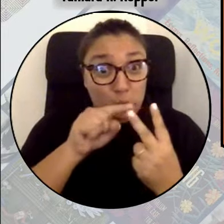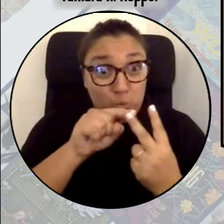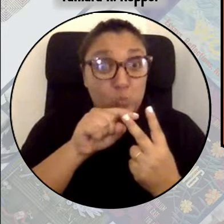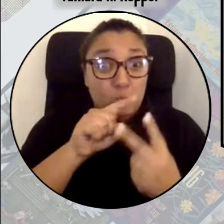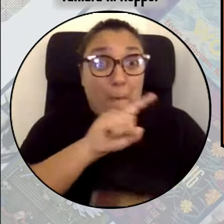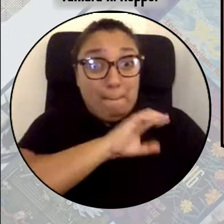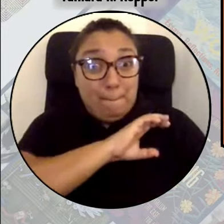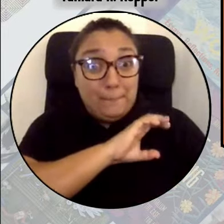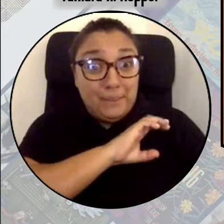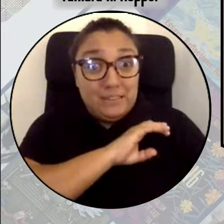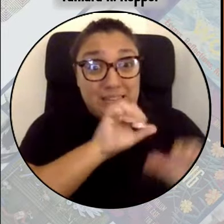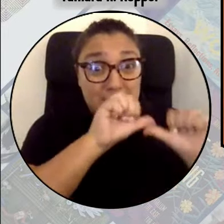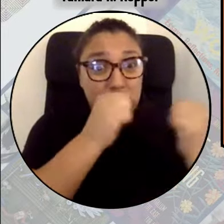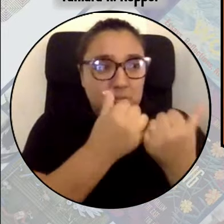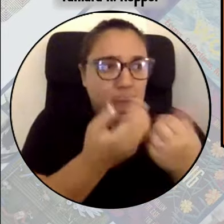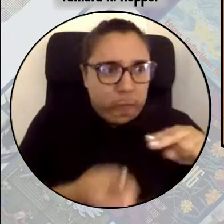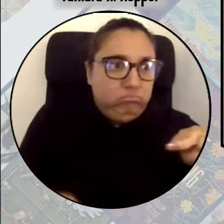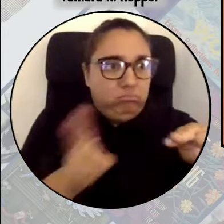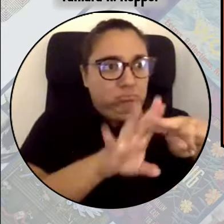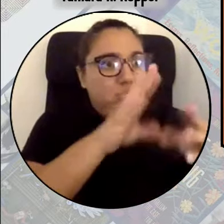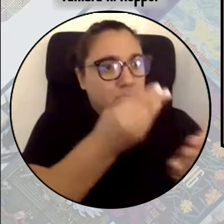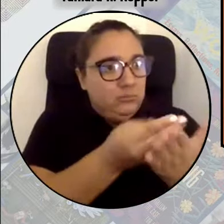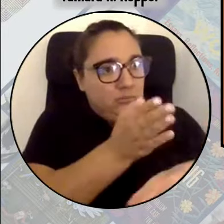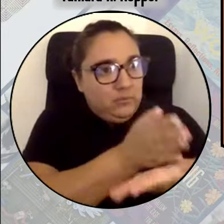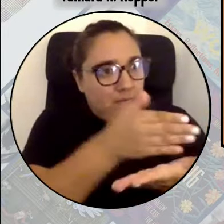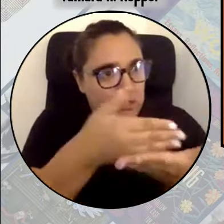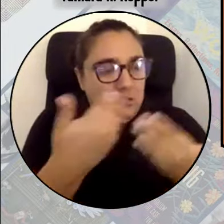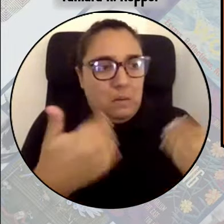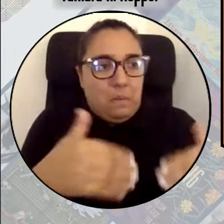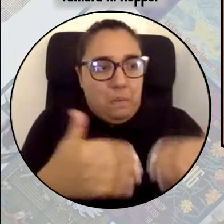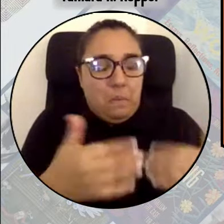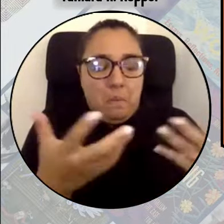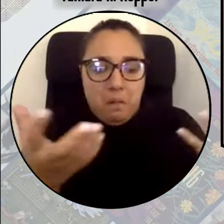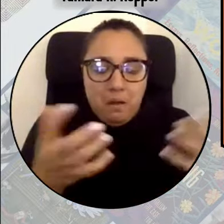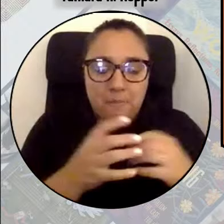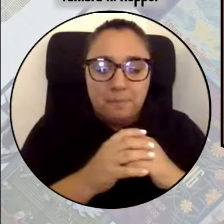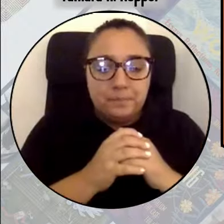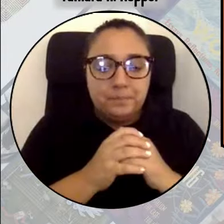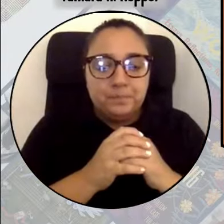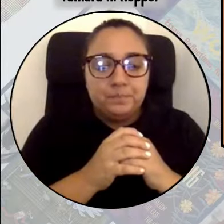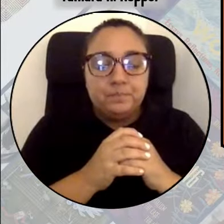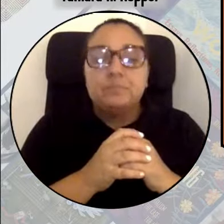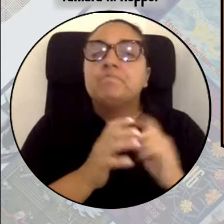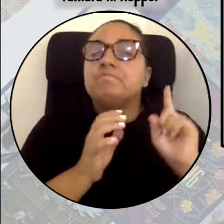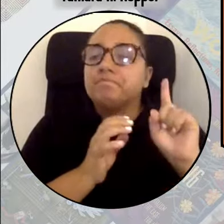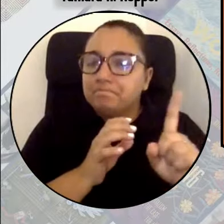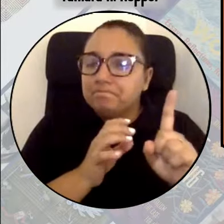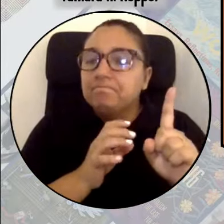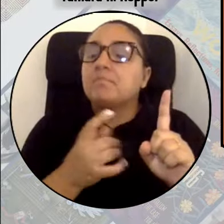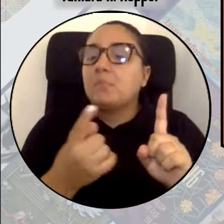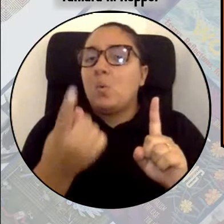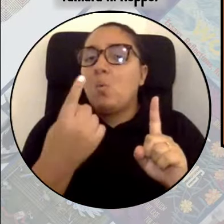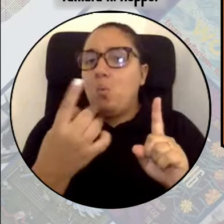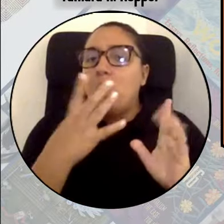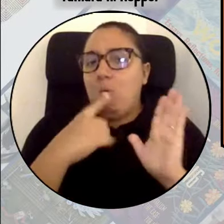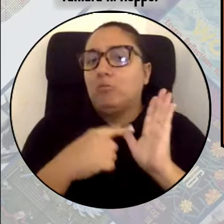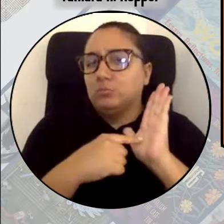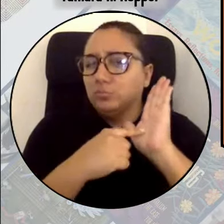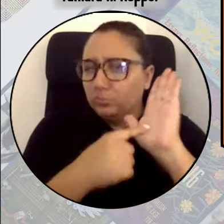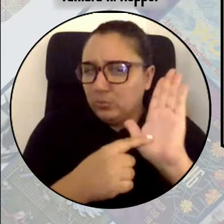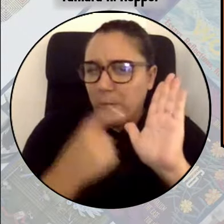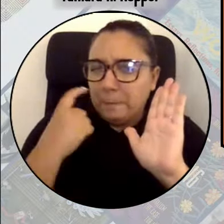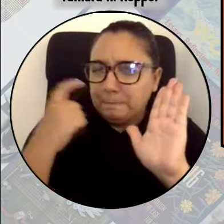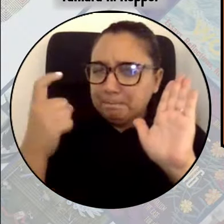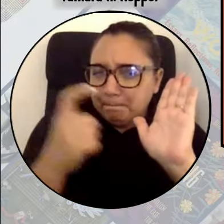agencies and a significant amount of money. Now, what I want to point out, though, is this